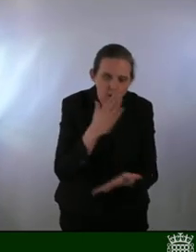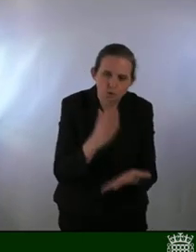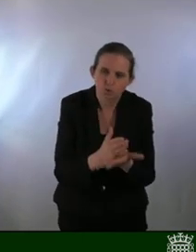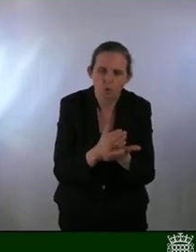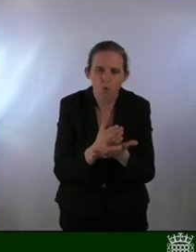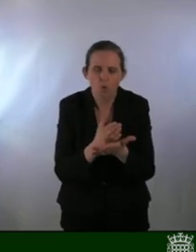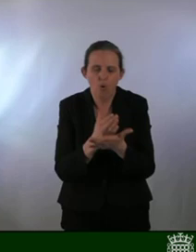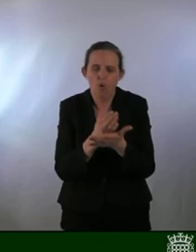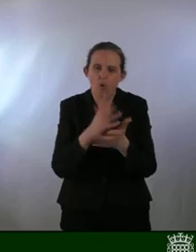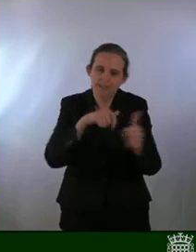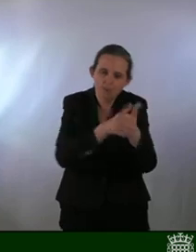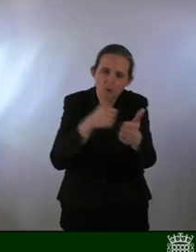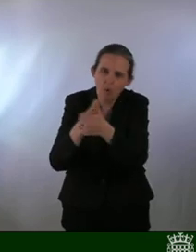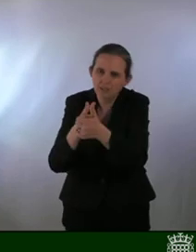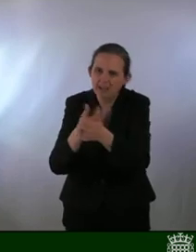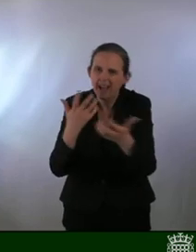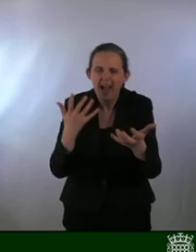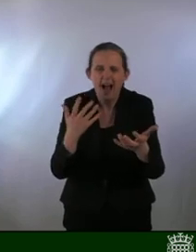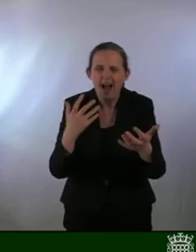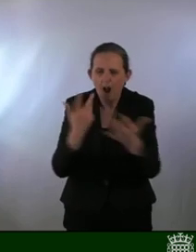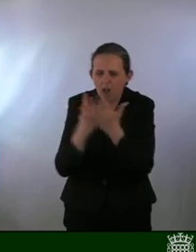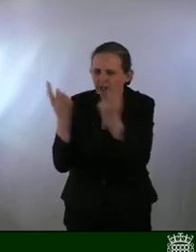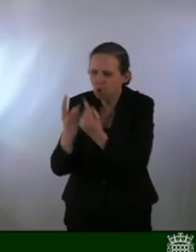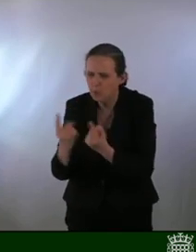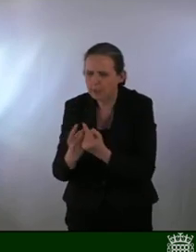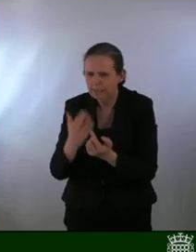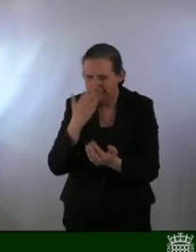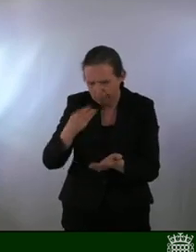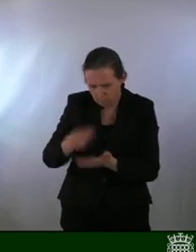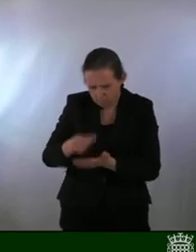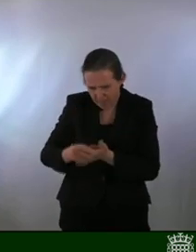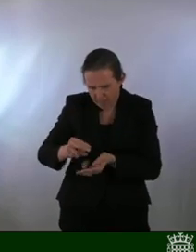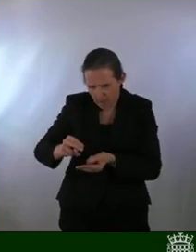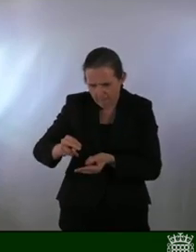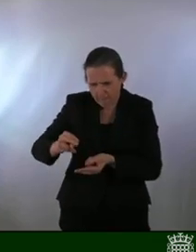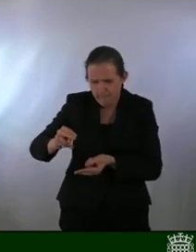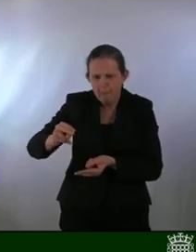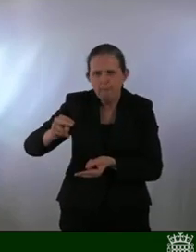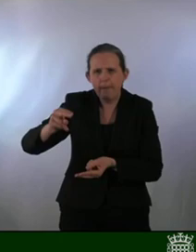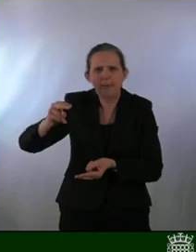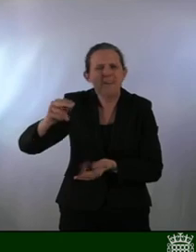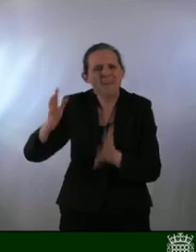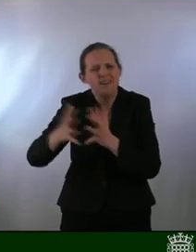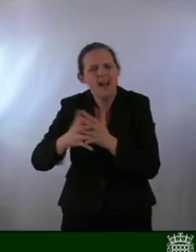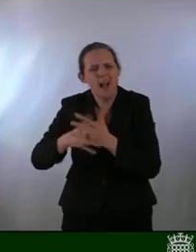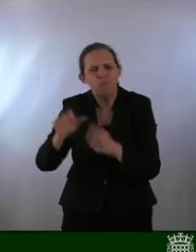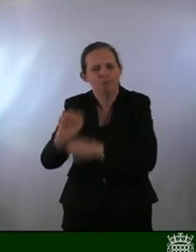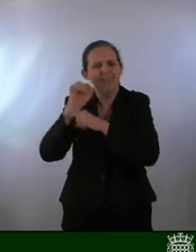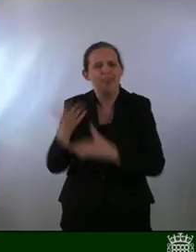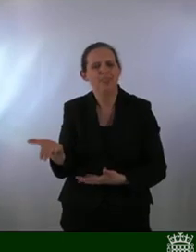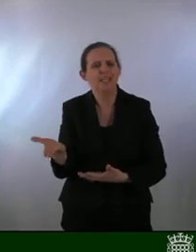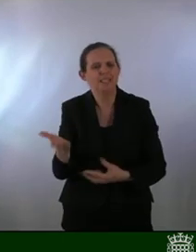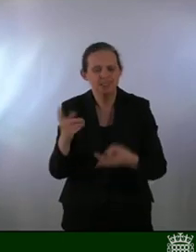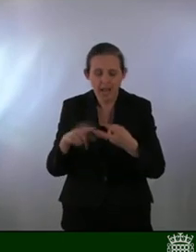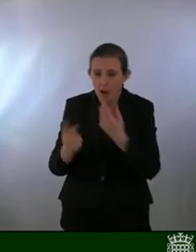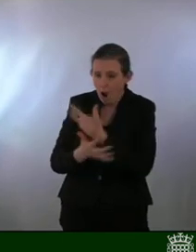of the supply side of goods, and also restrictions on panic buying, which is understandable